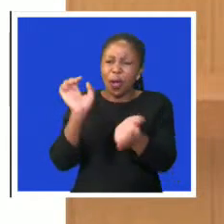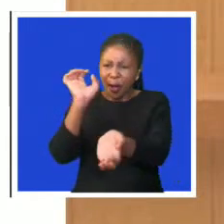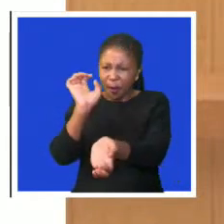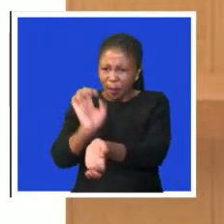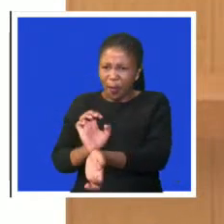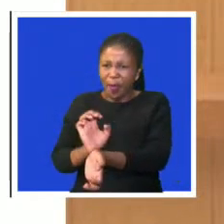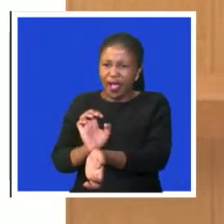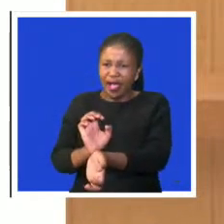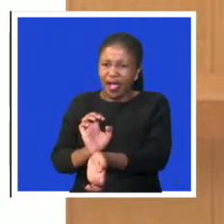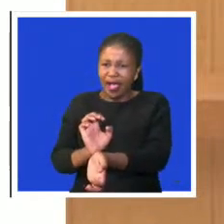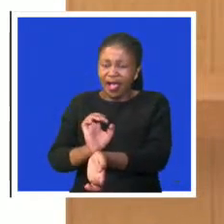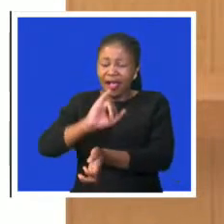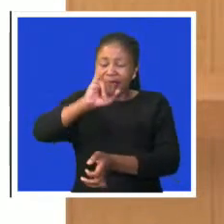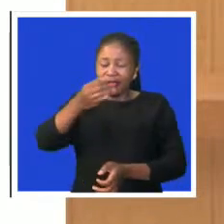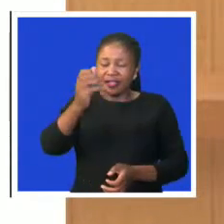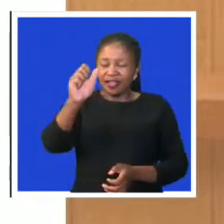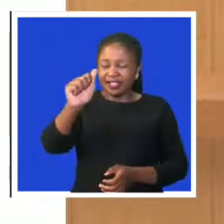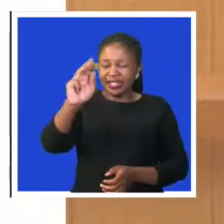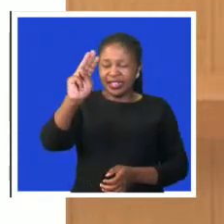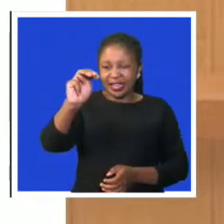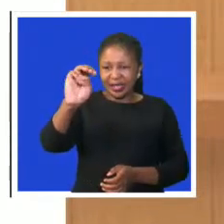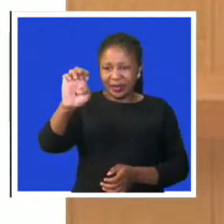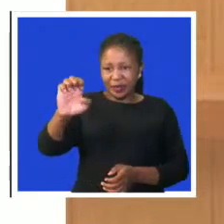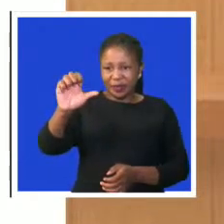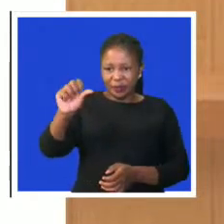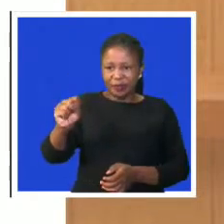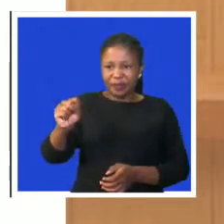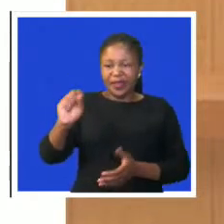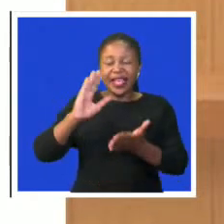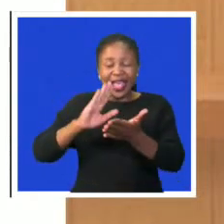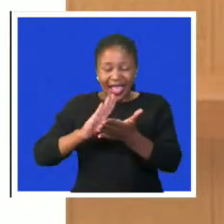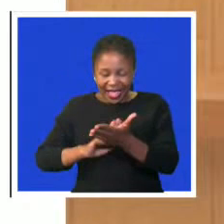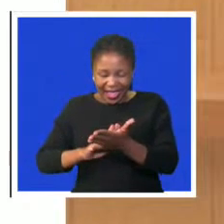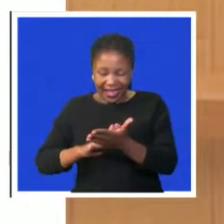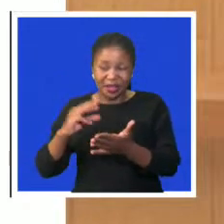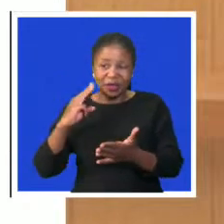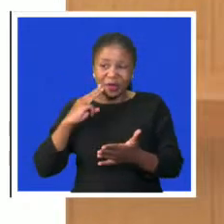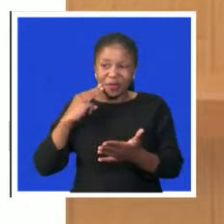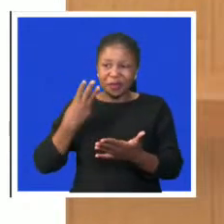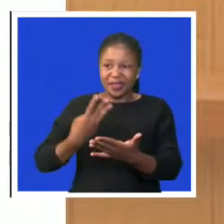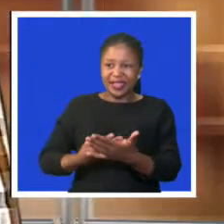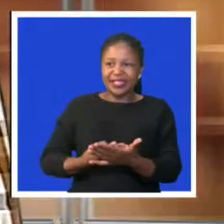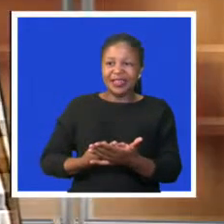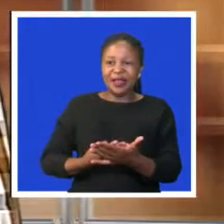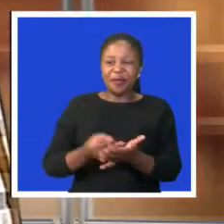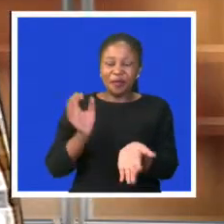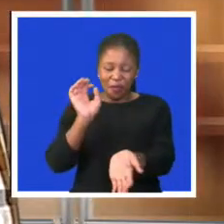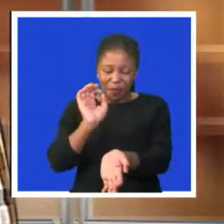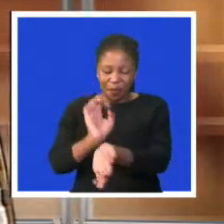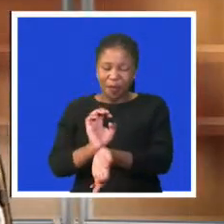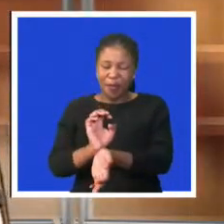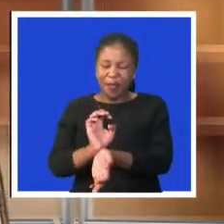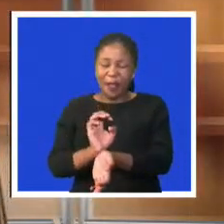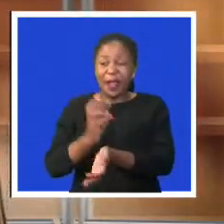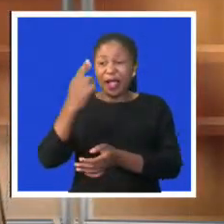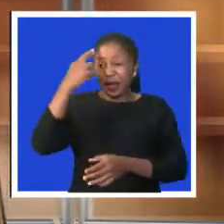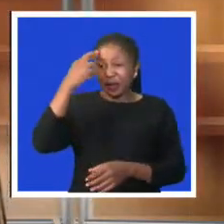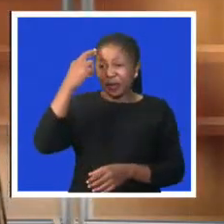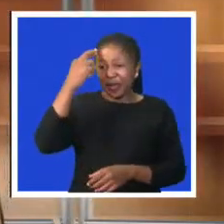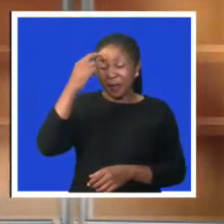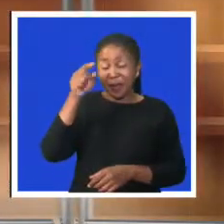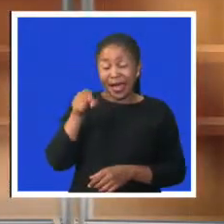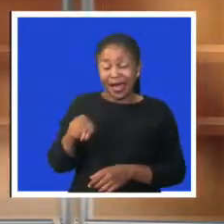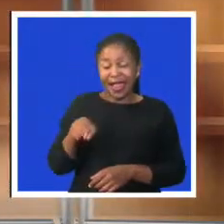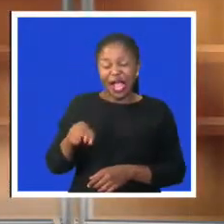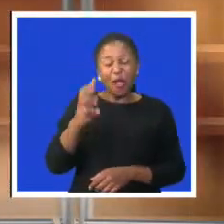blasphemy. Again, dear Lena, we are going to come across this in Form 5 when you do the Acts of